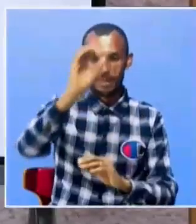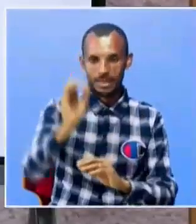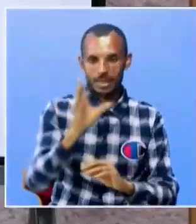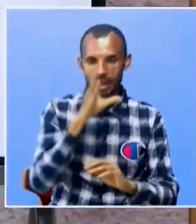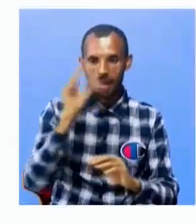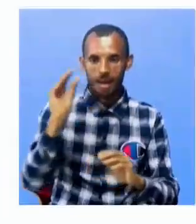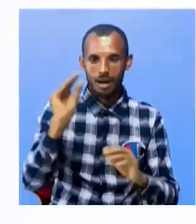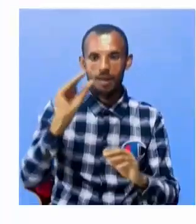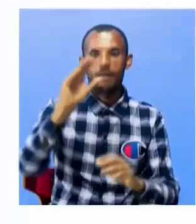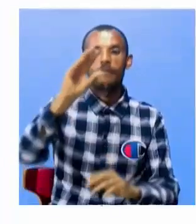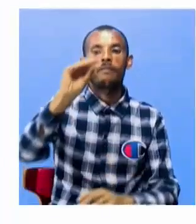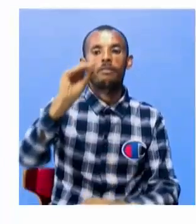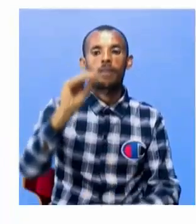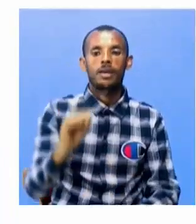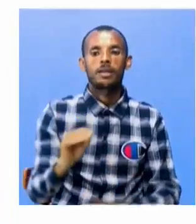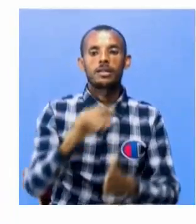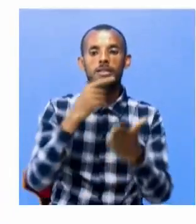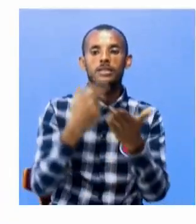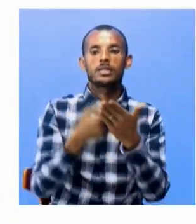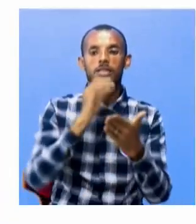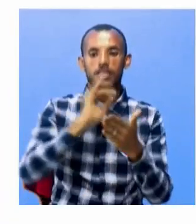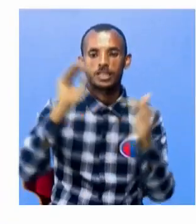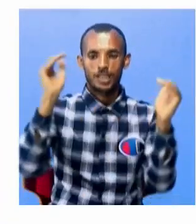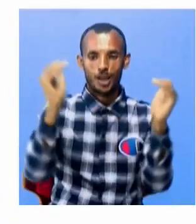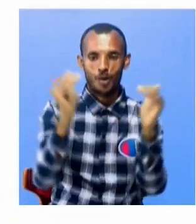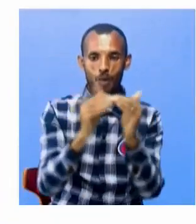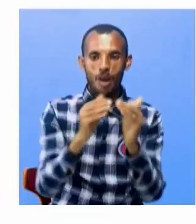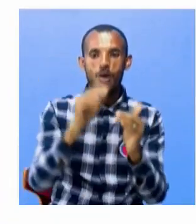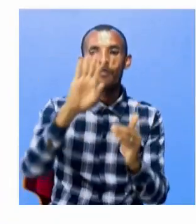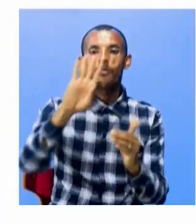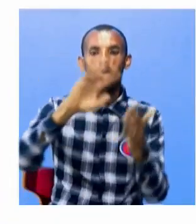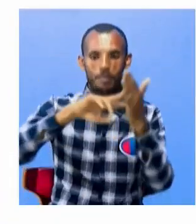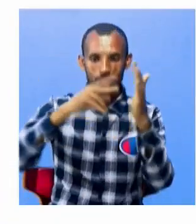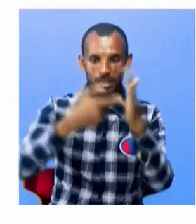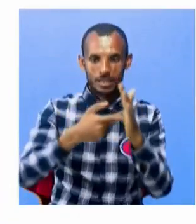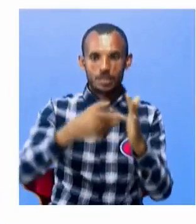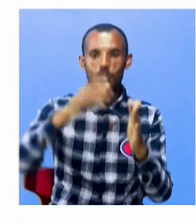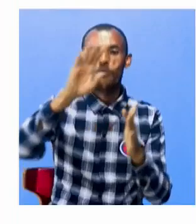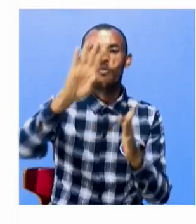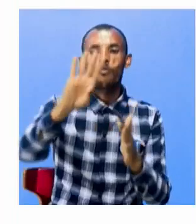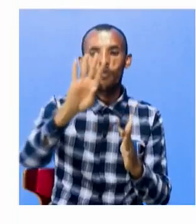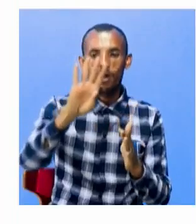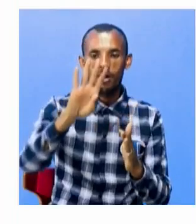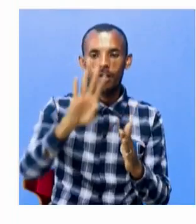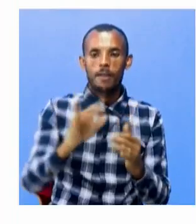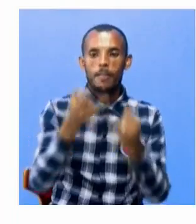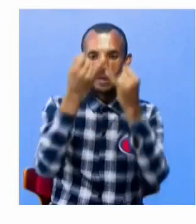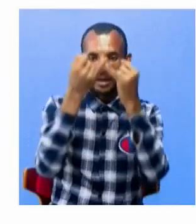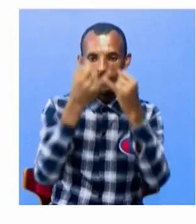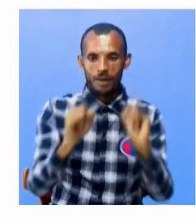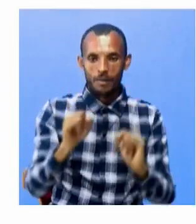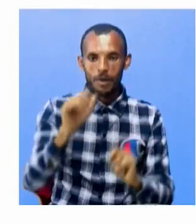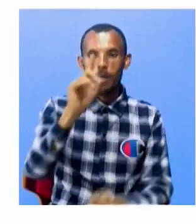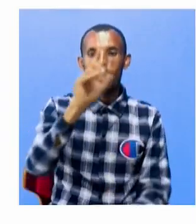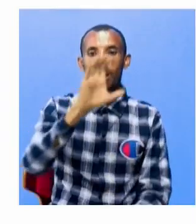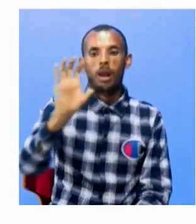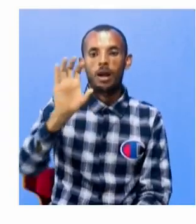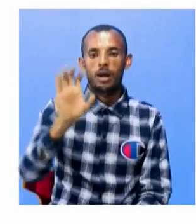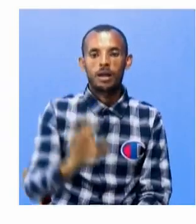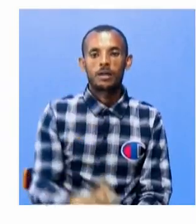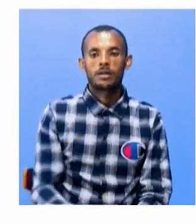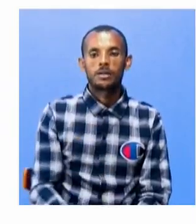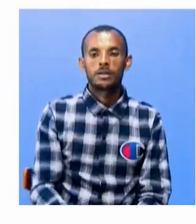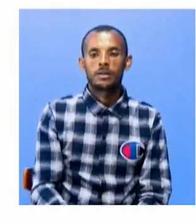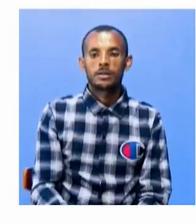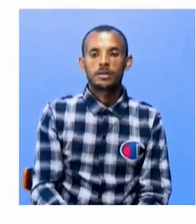Therefore, this is equal to this. 4% means 4 out of 100 is 4 over